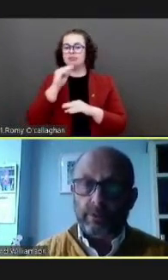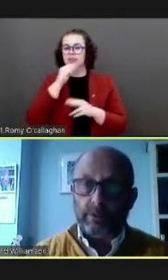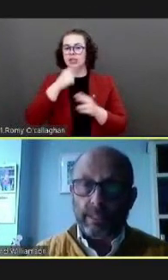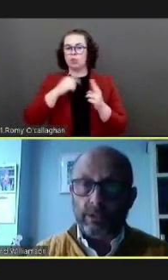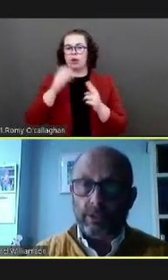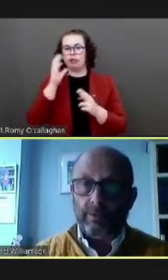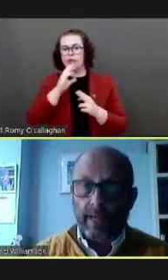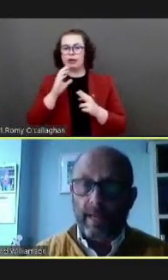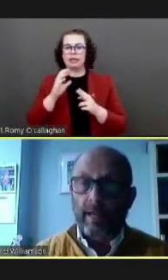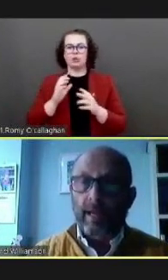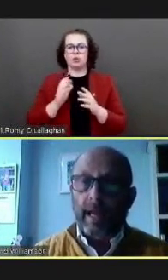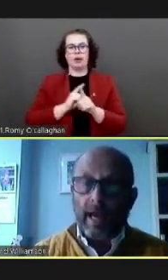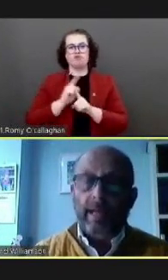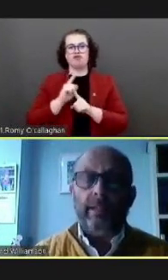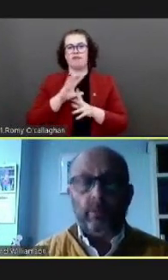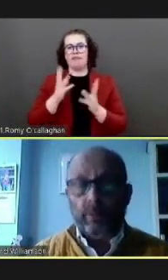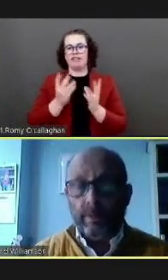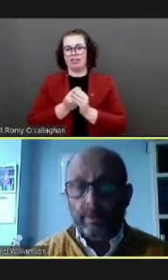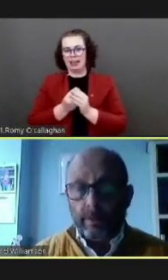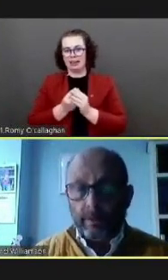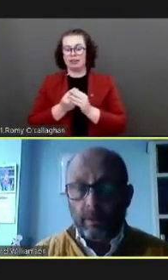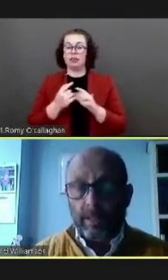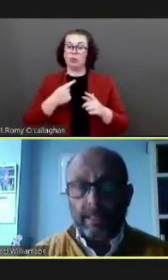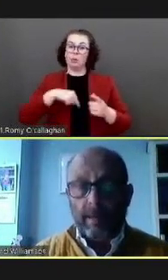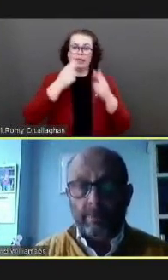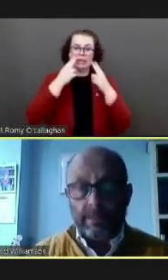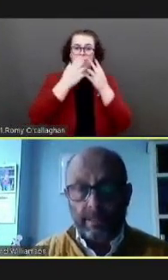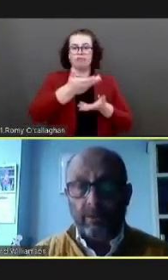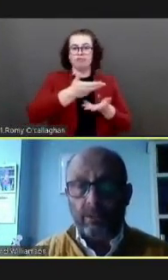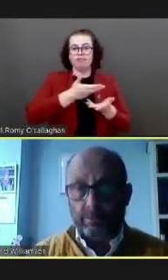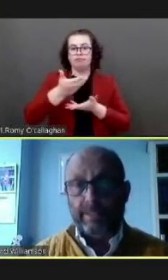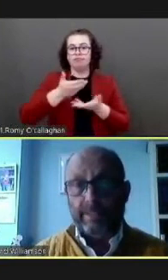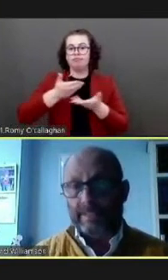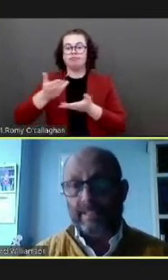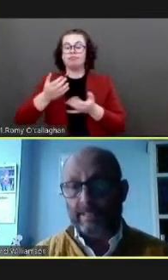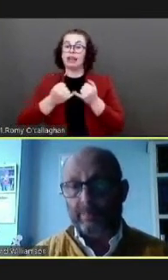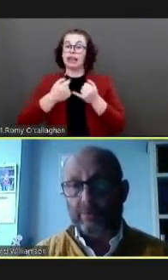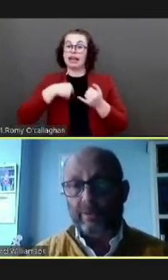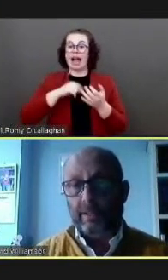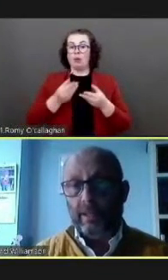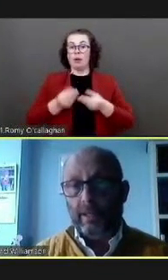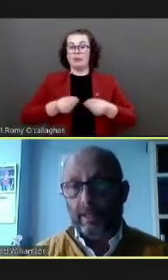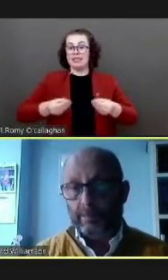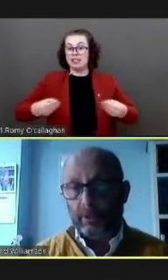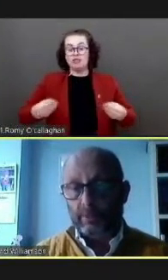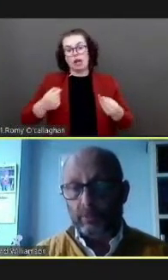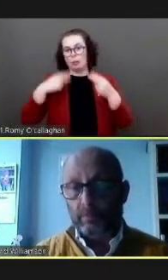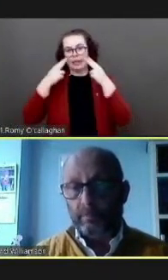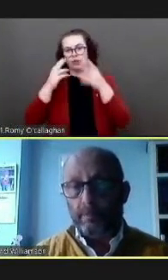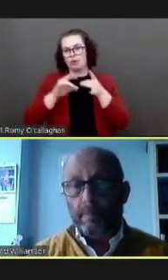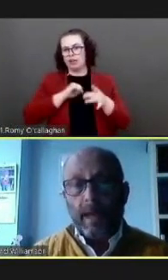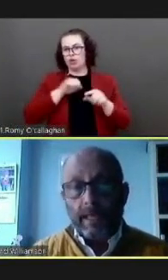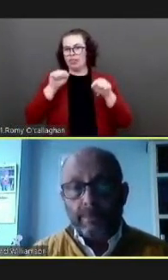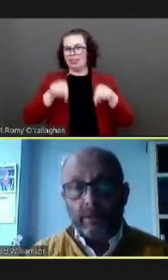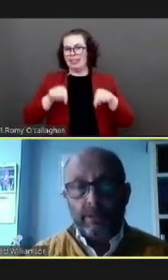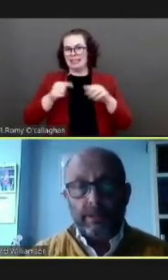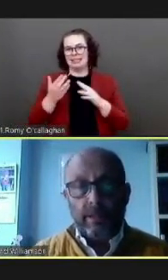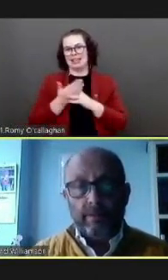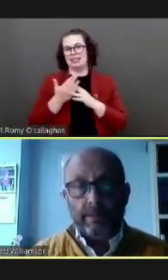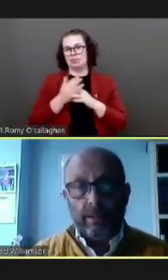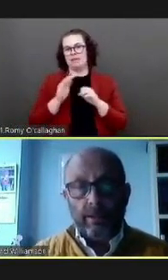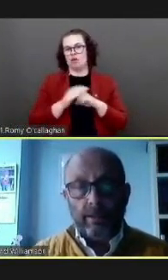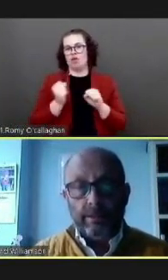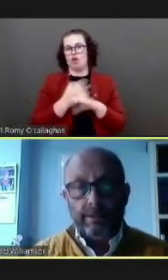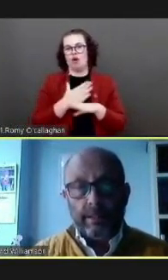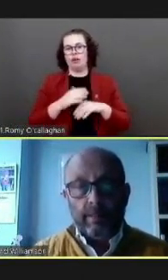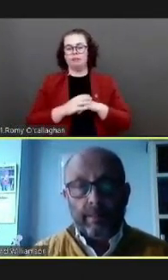improve consultation there, and we like our material to be as accessible as possible. And I suppose the